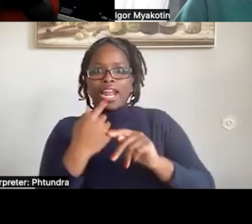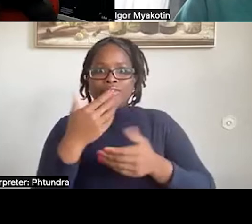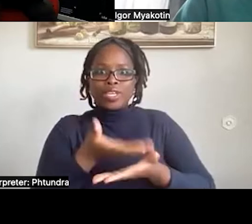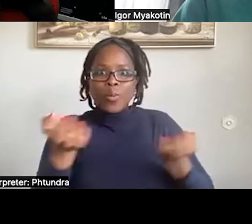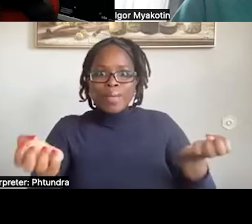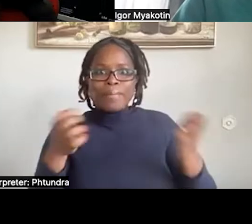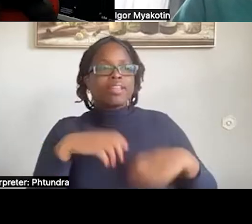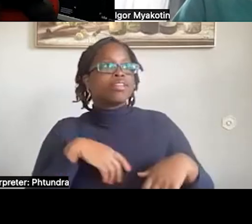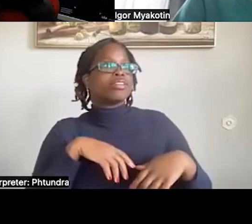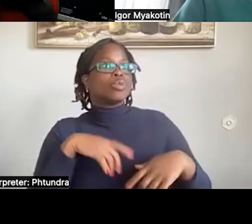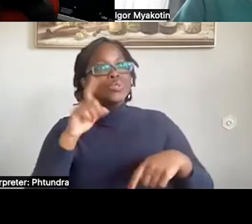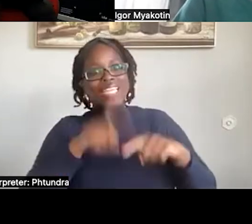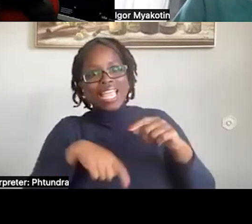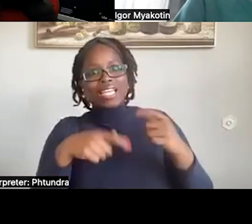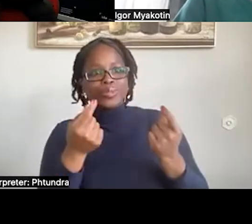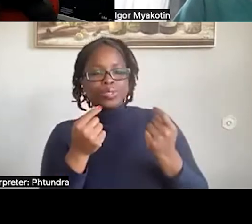20s,